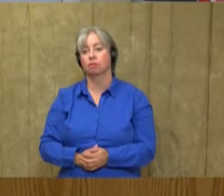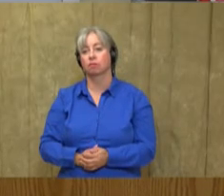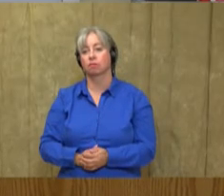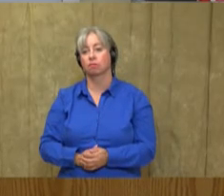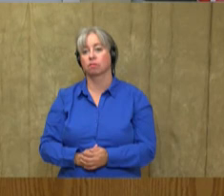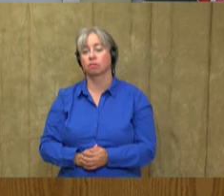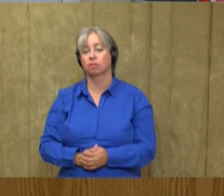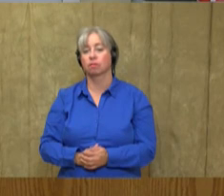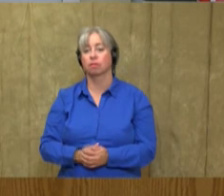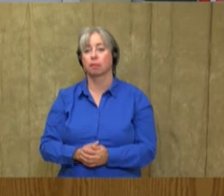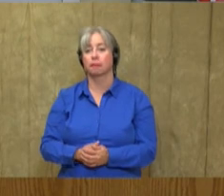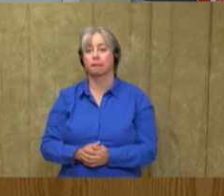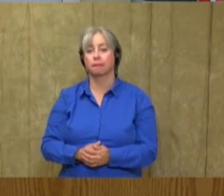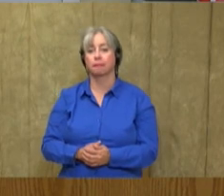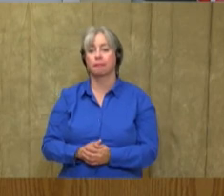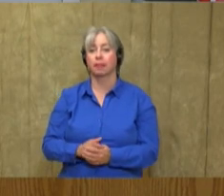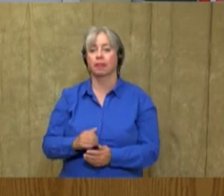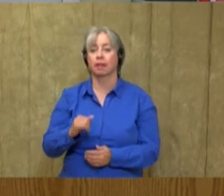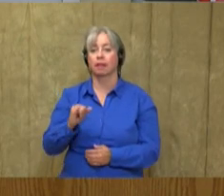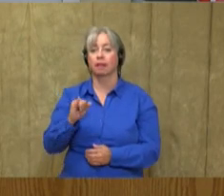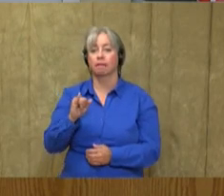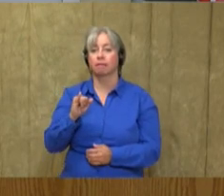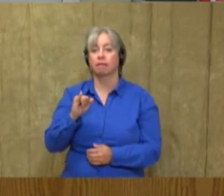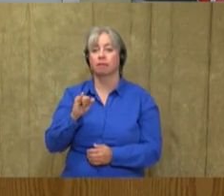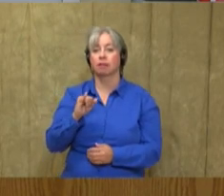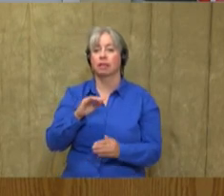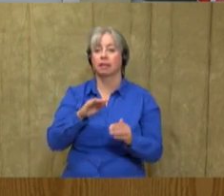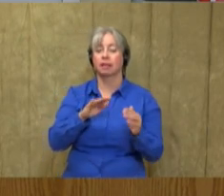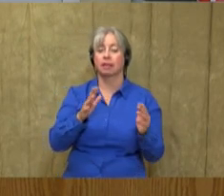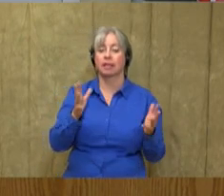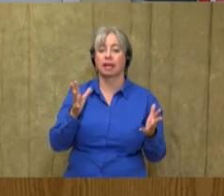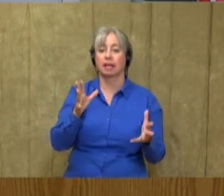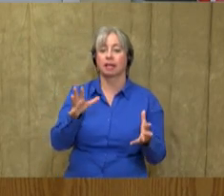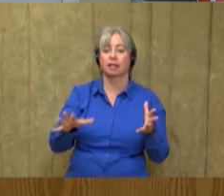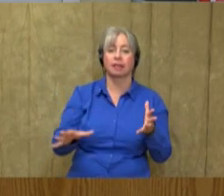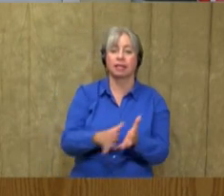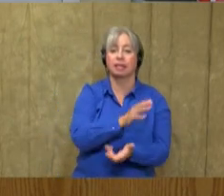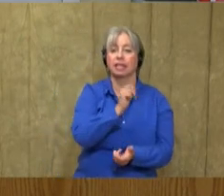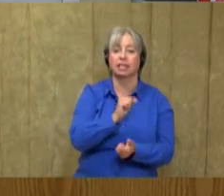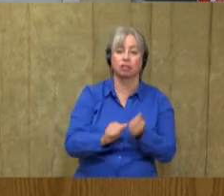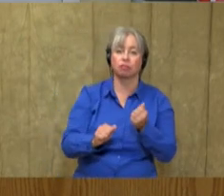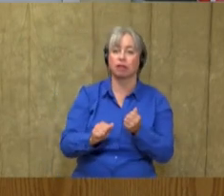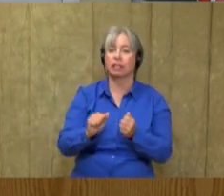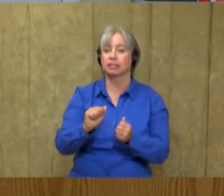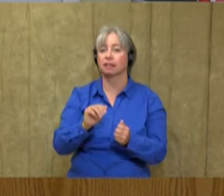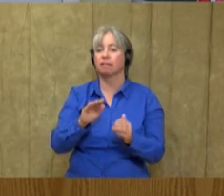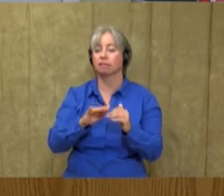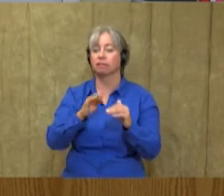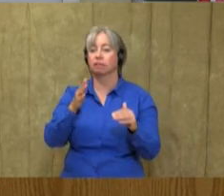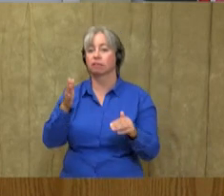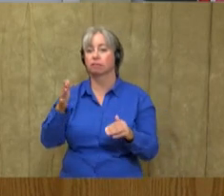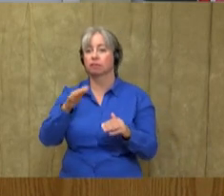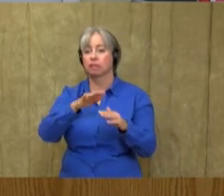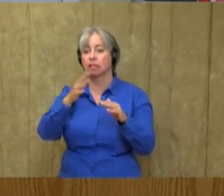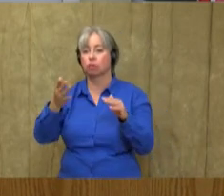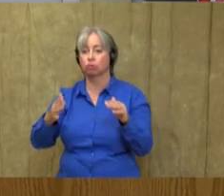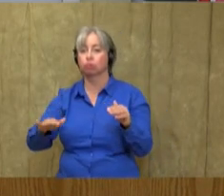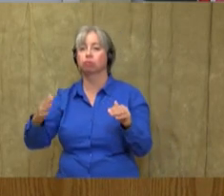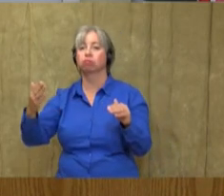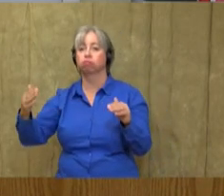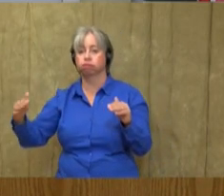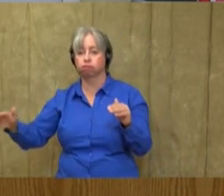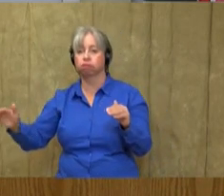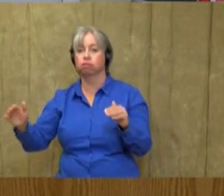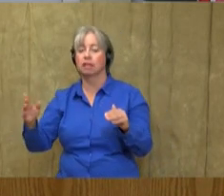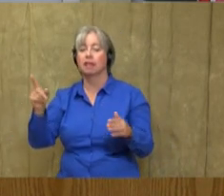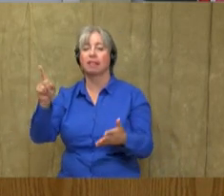called interference, and it's called destructive interference. And they actually send back a wave out of the headsets, for example,